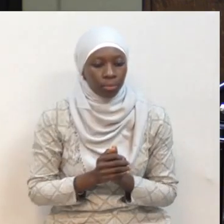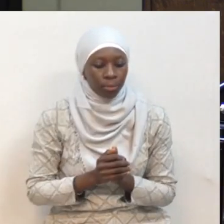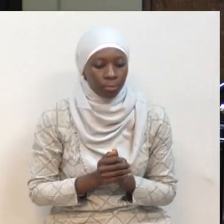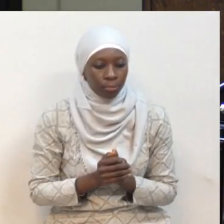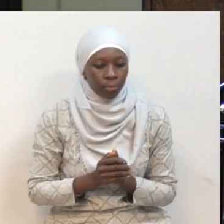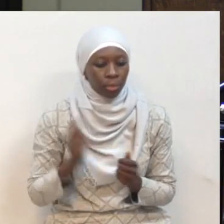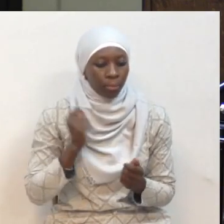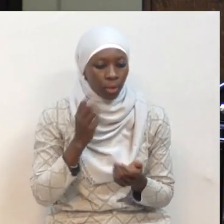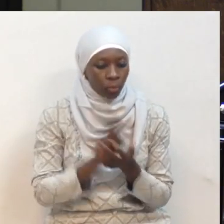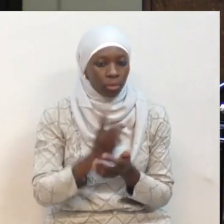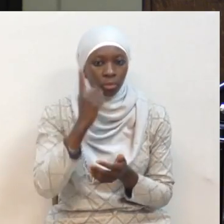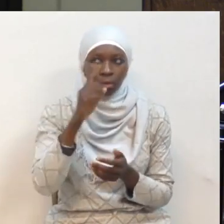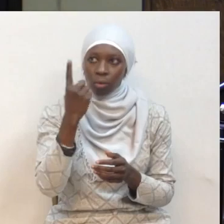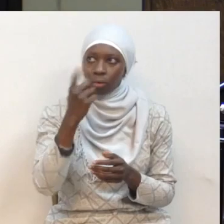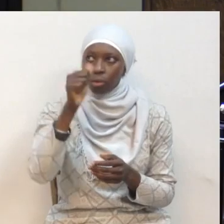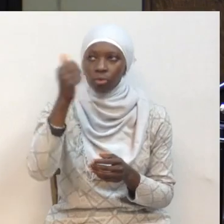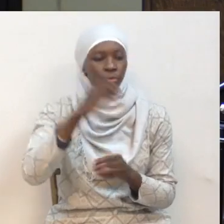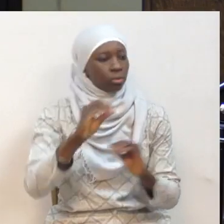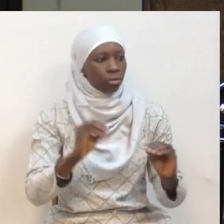problem that I want to